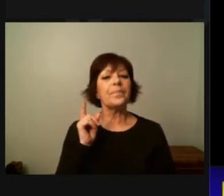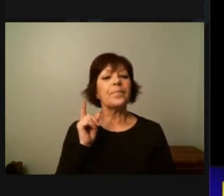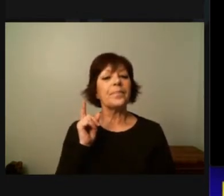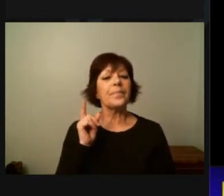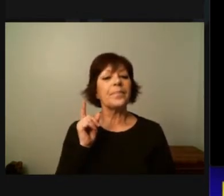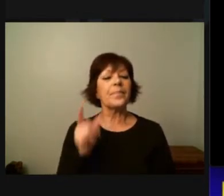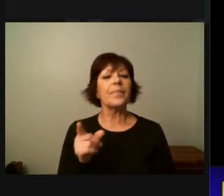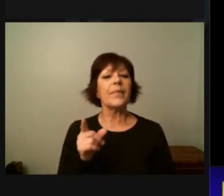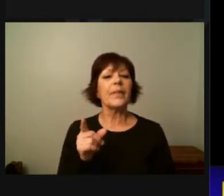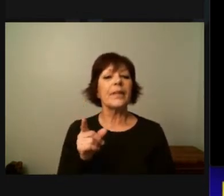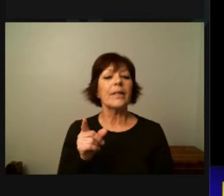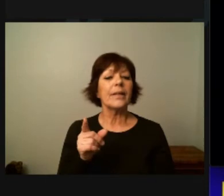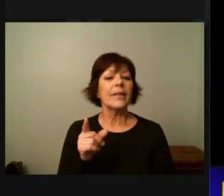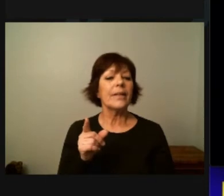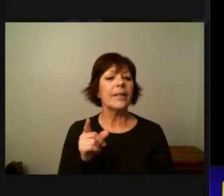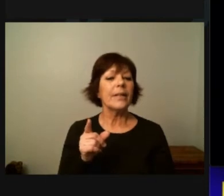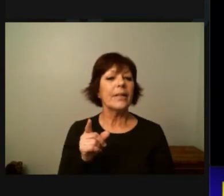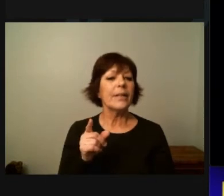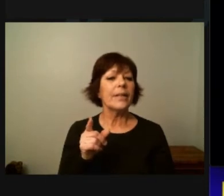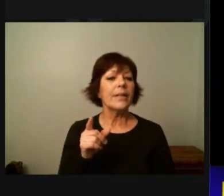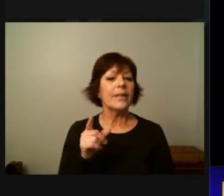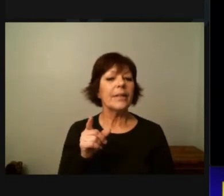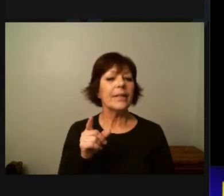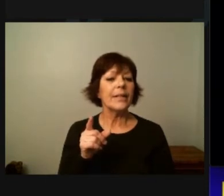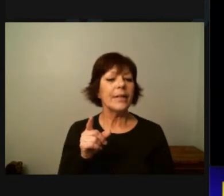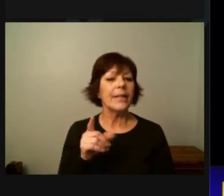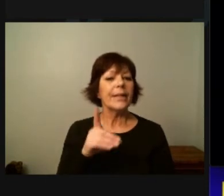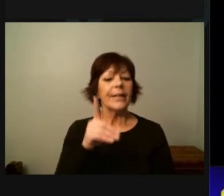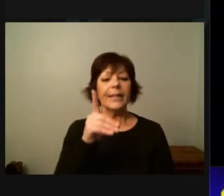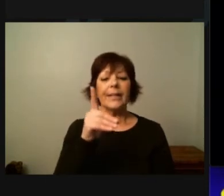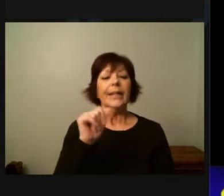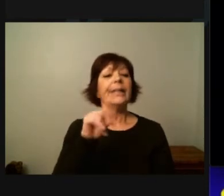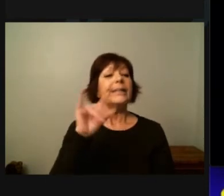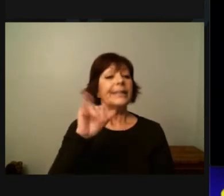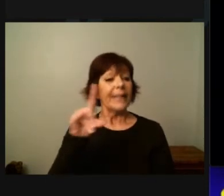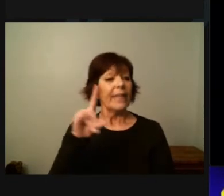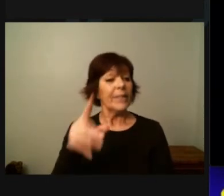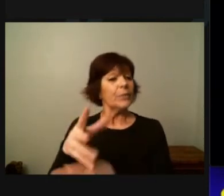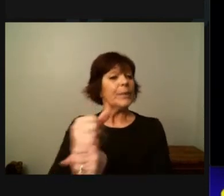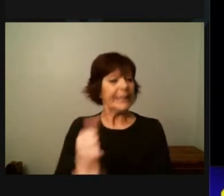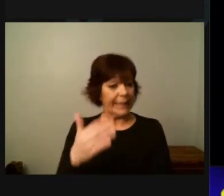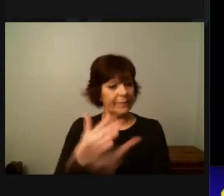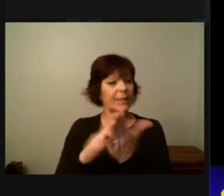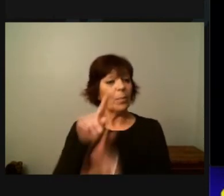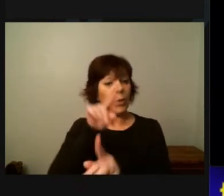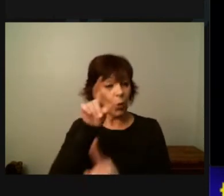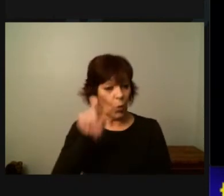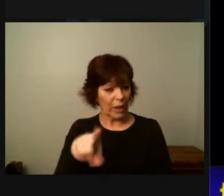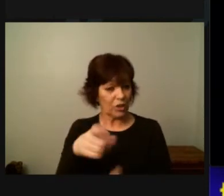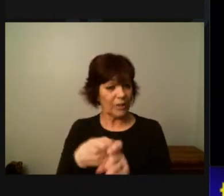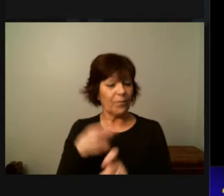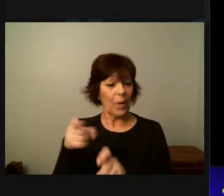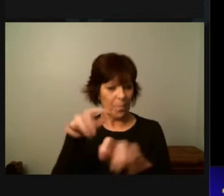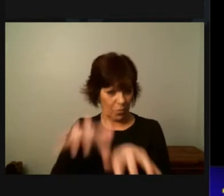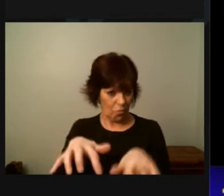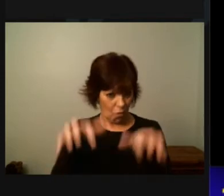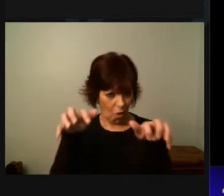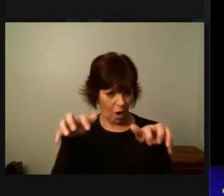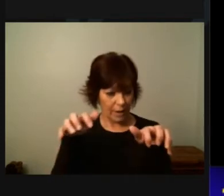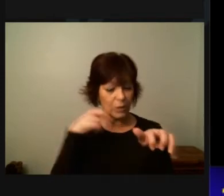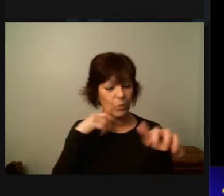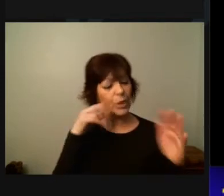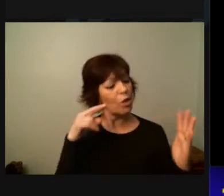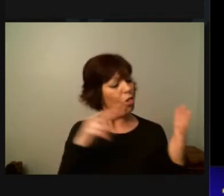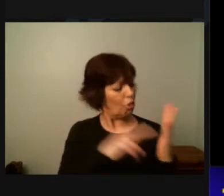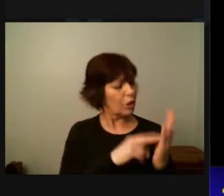guess David was actually able to get a number of questions from this audience. And so Patty Ann and I reviewed some of the